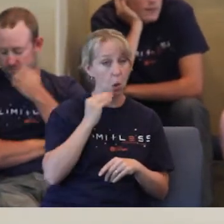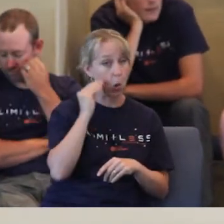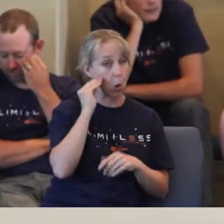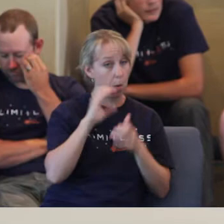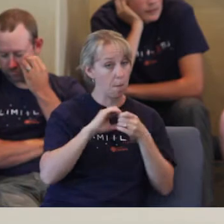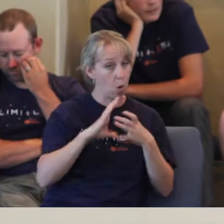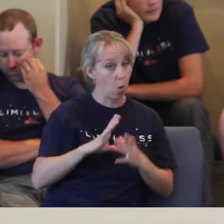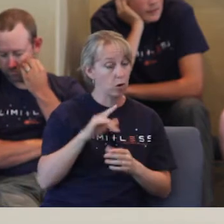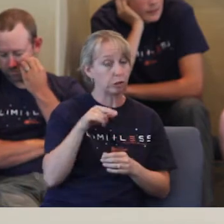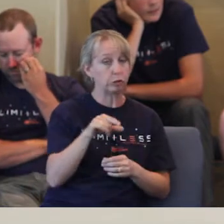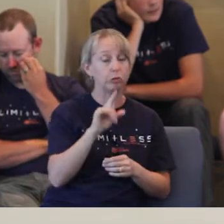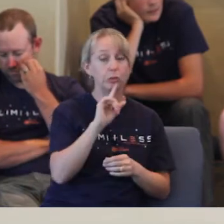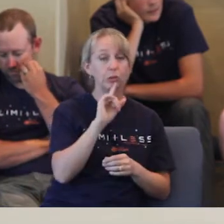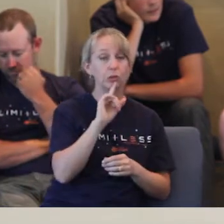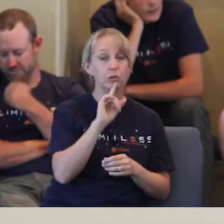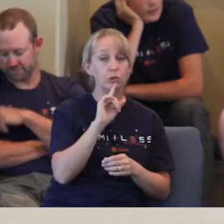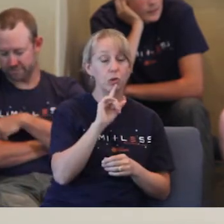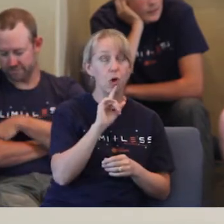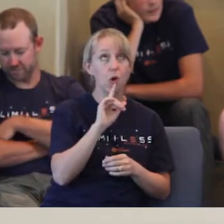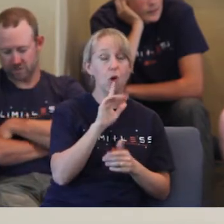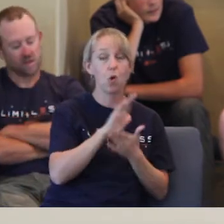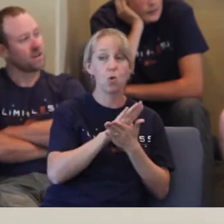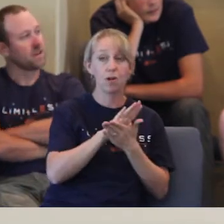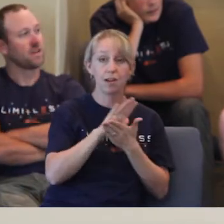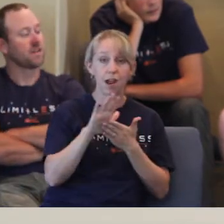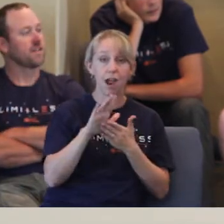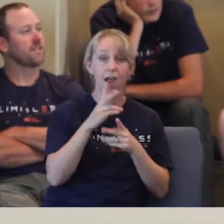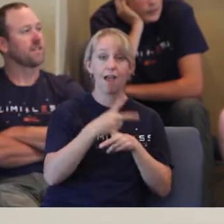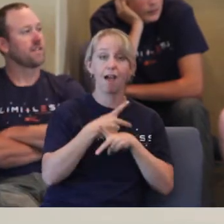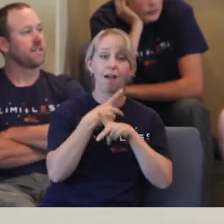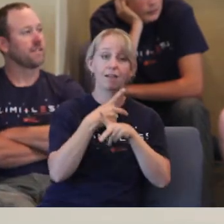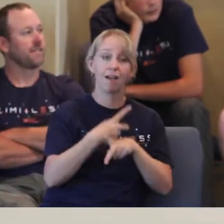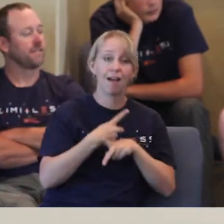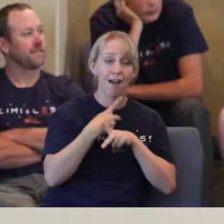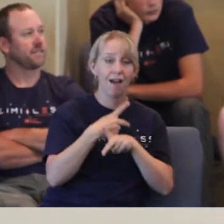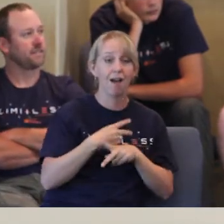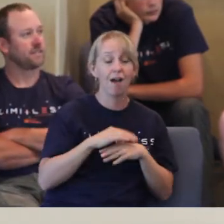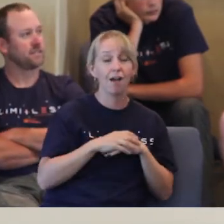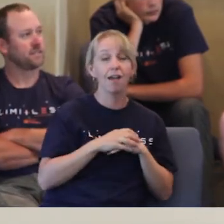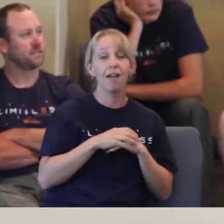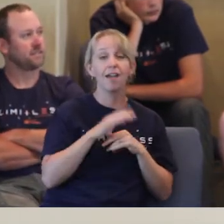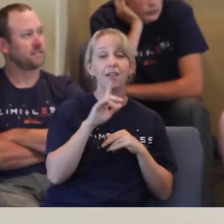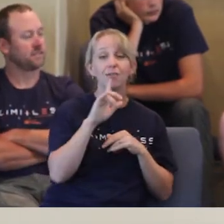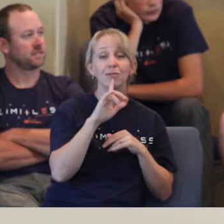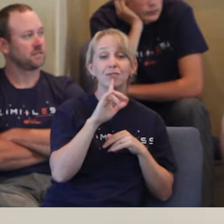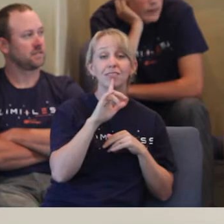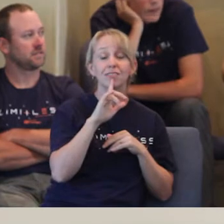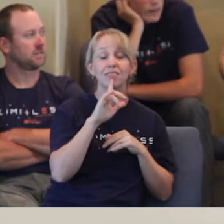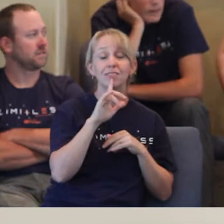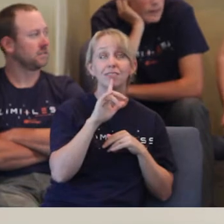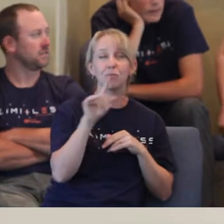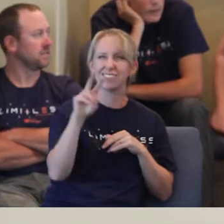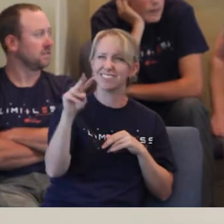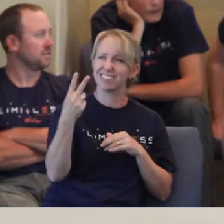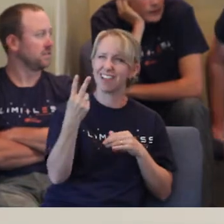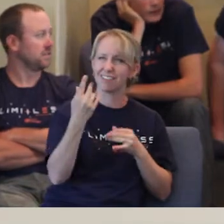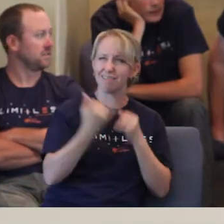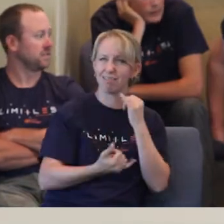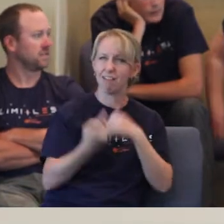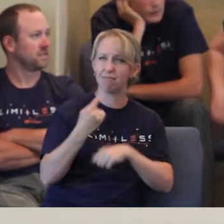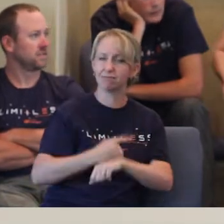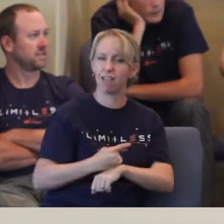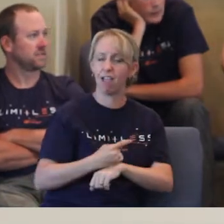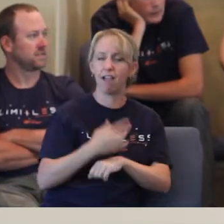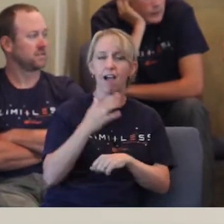that stood out to me was our homeowner. She was like so caring and nice, and like, it